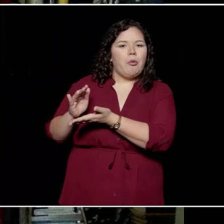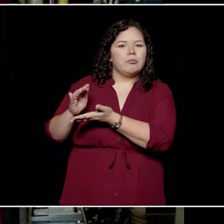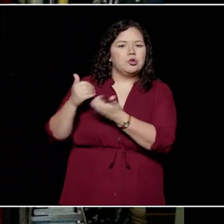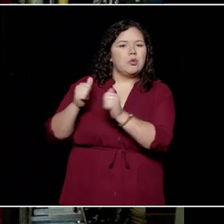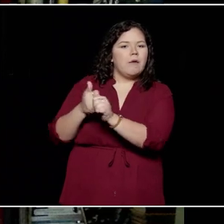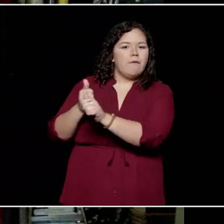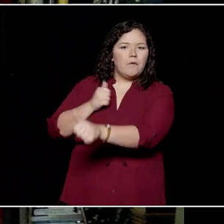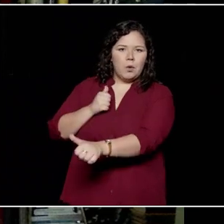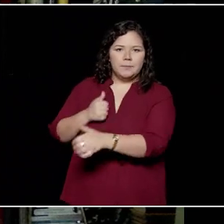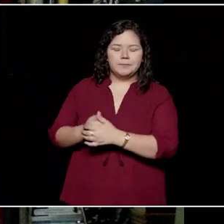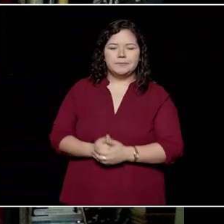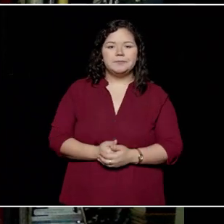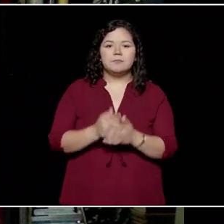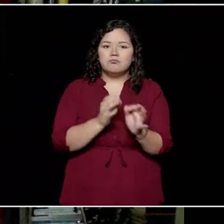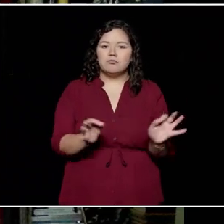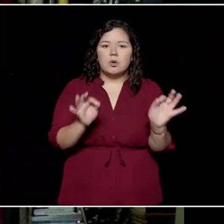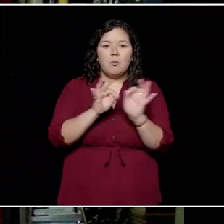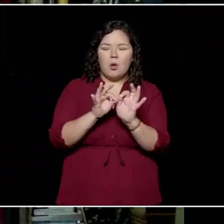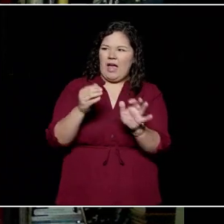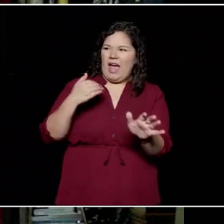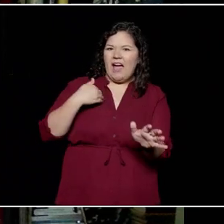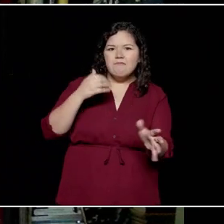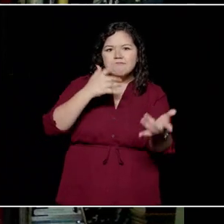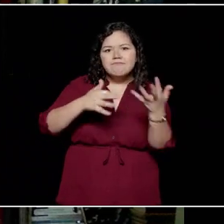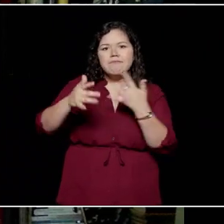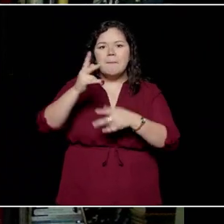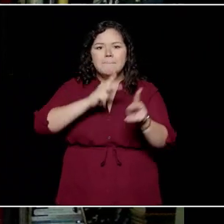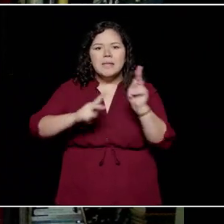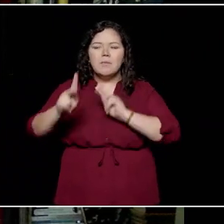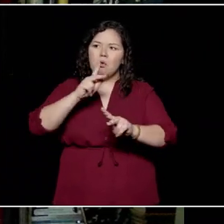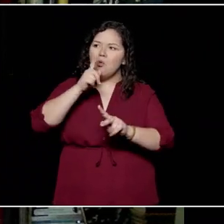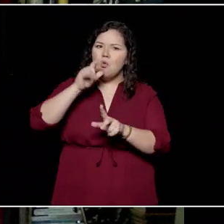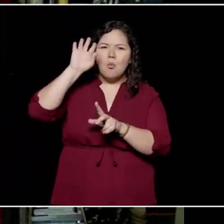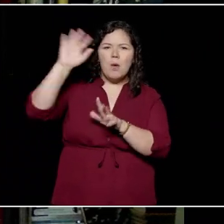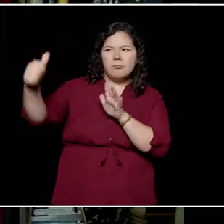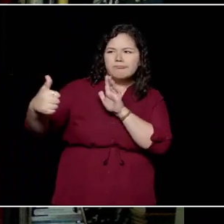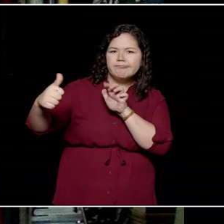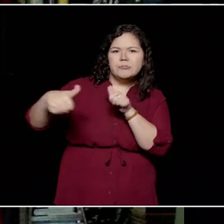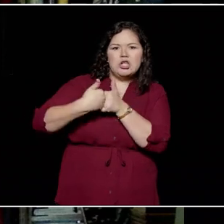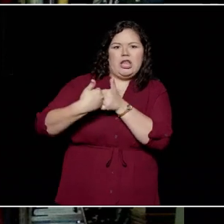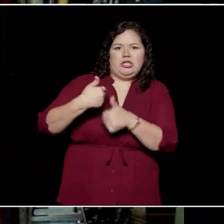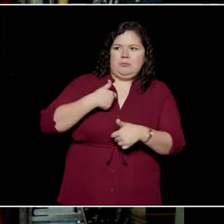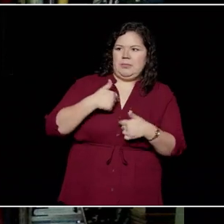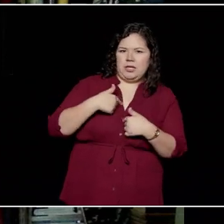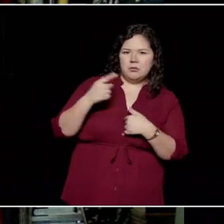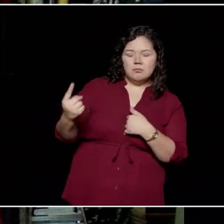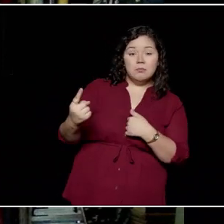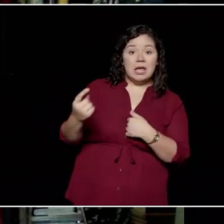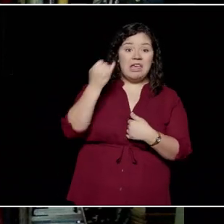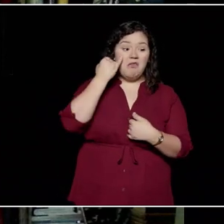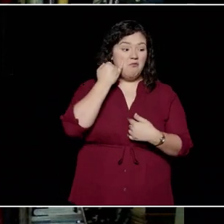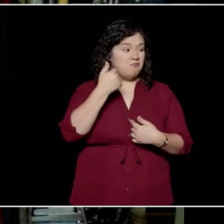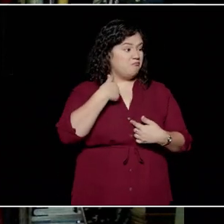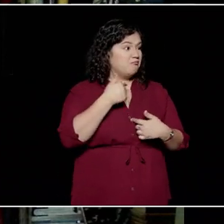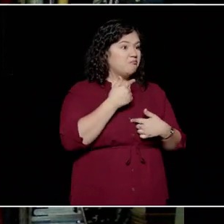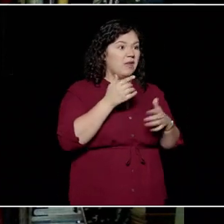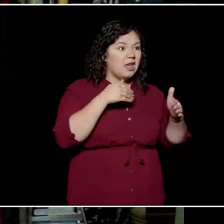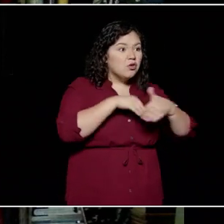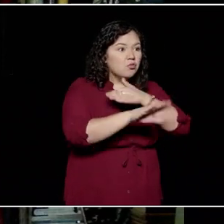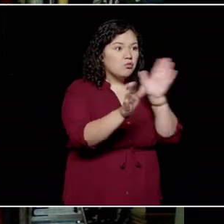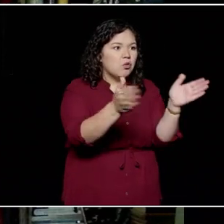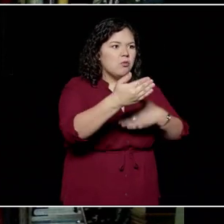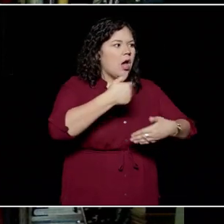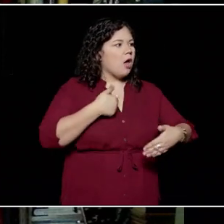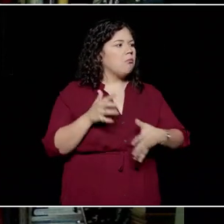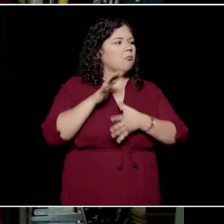challenge yourself by surrounding yourself with people who will do it for you. If you're the smartest person in the room, find